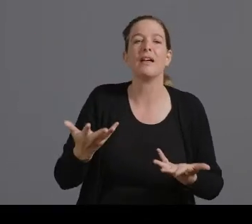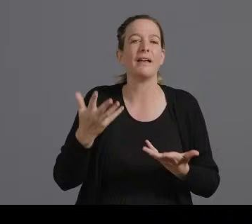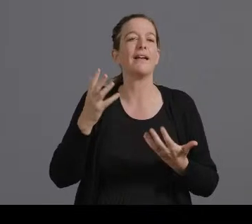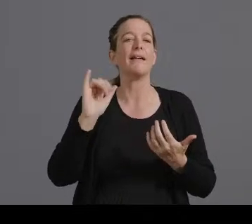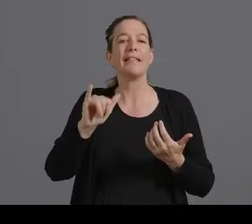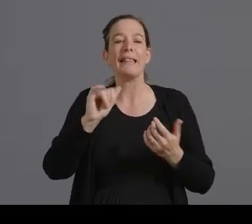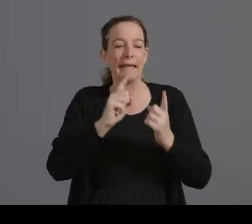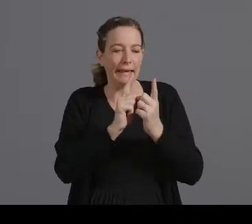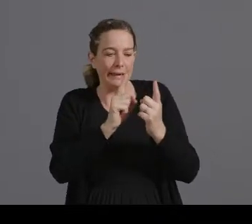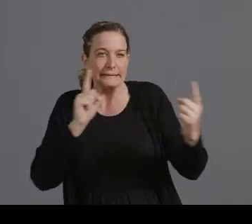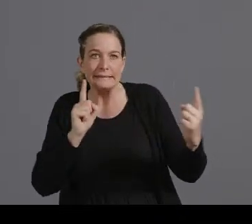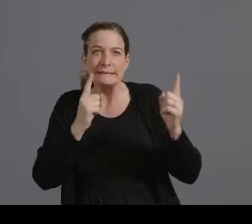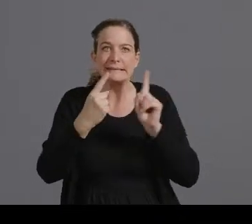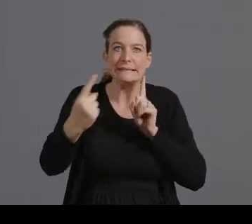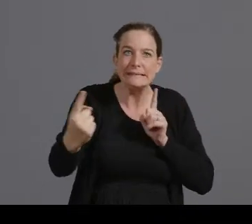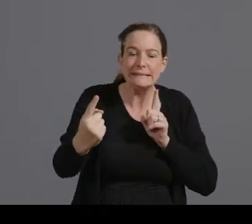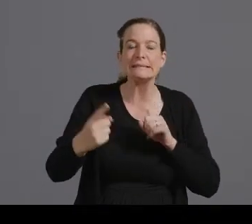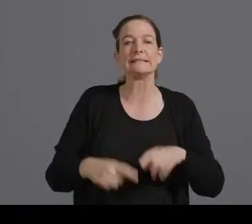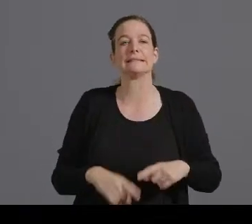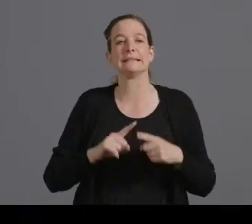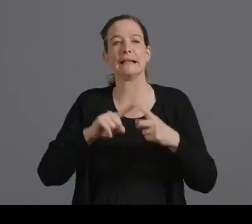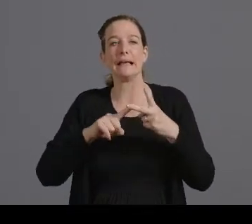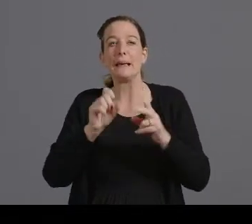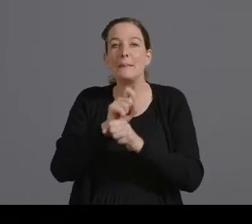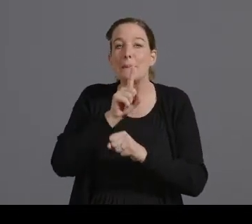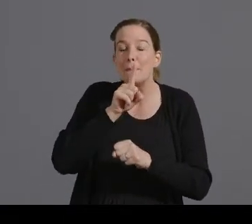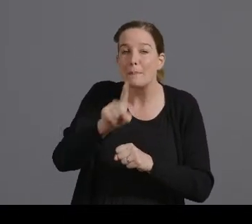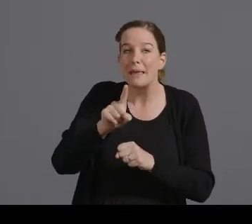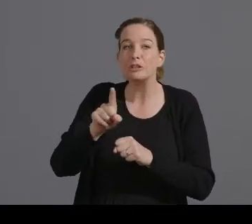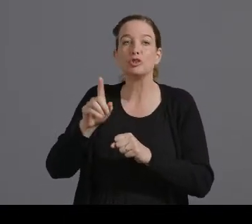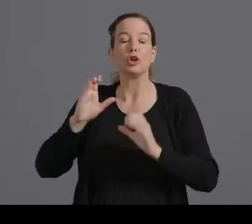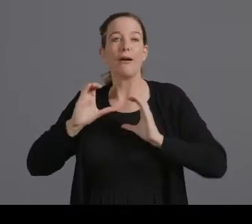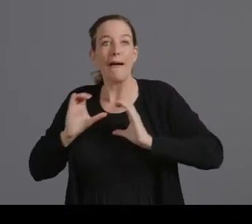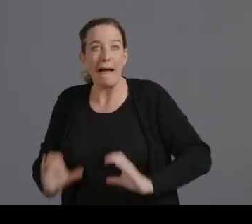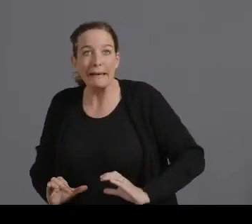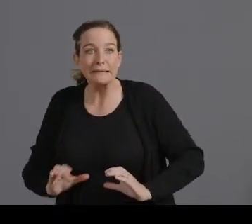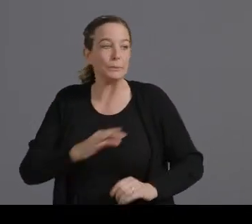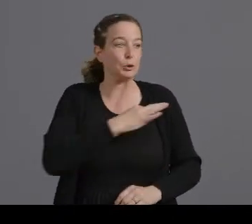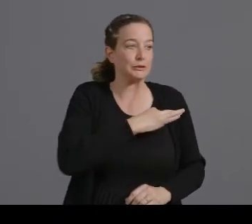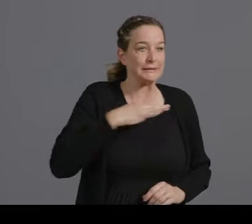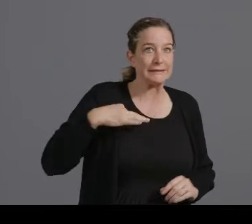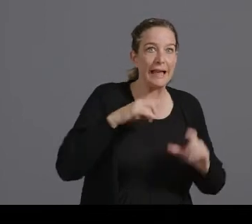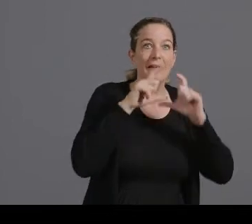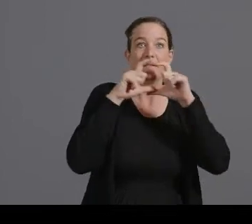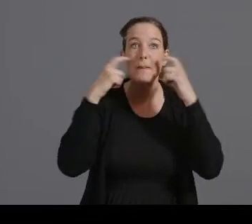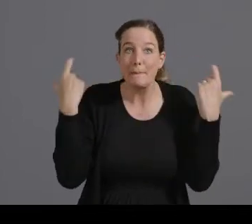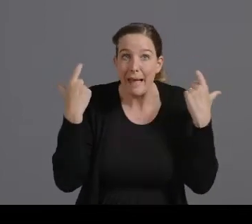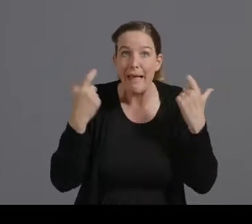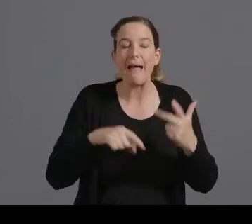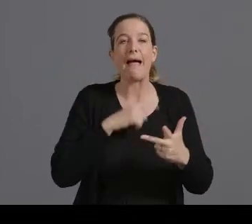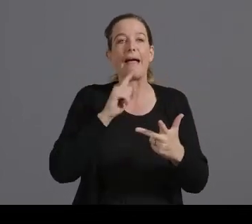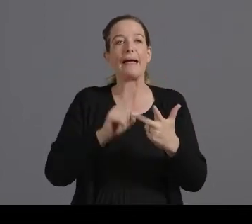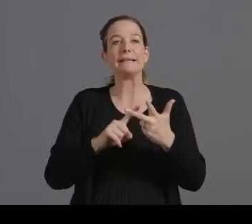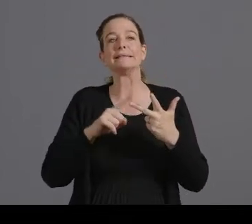6 feet, ensuring that patrons and staff are wearing masks, the enhanced infection and